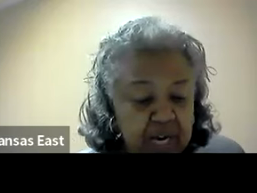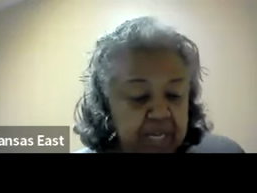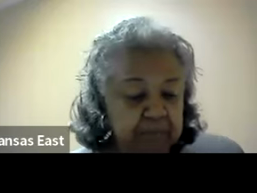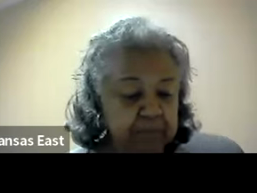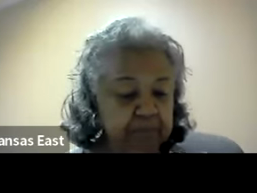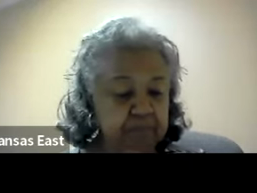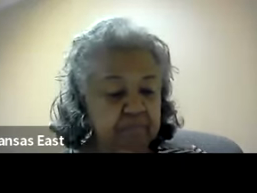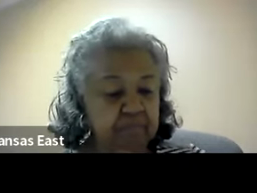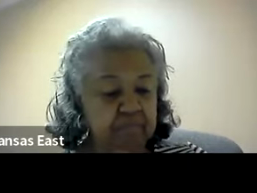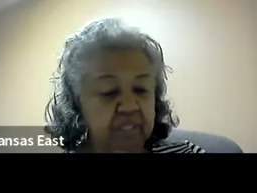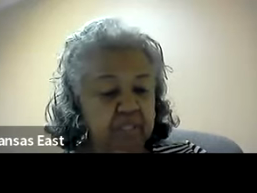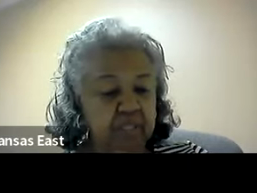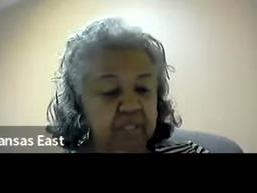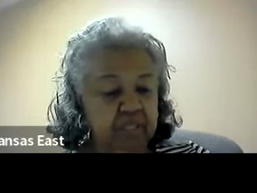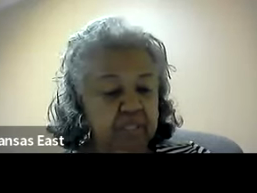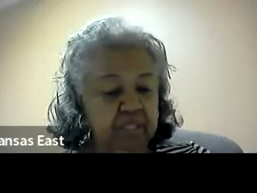of